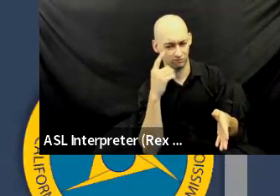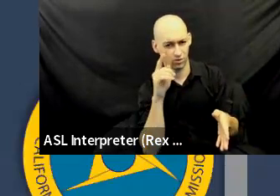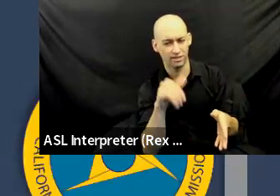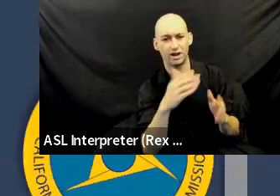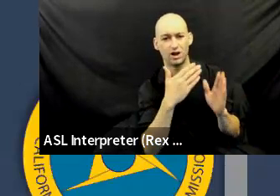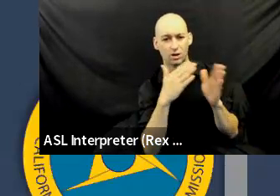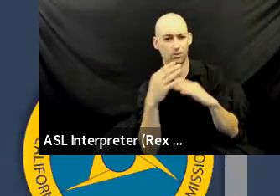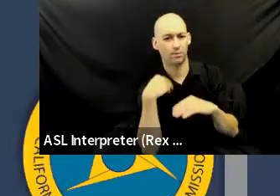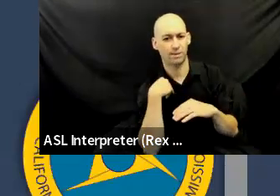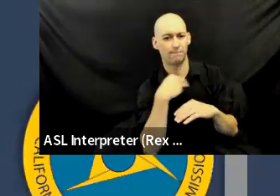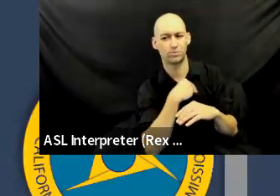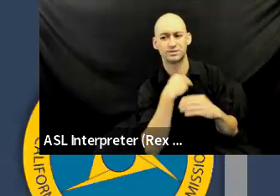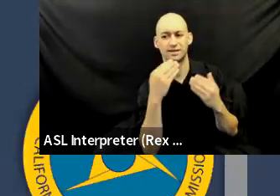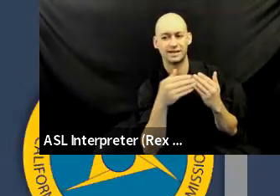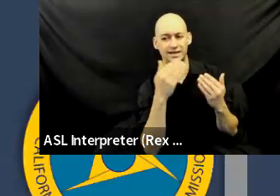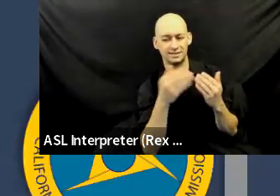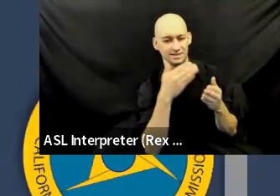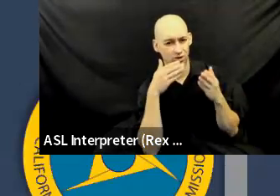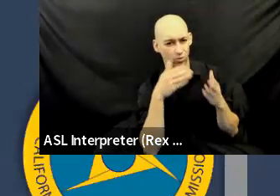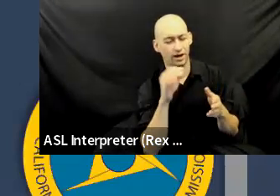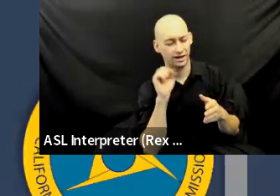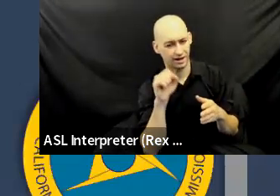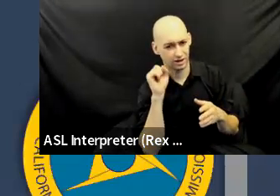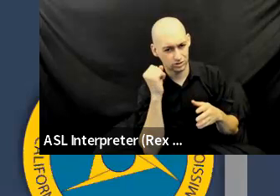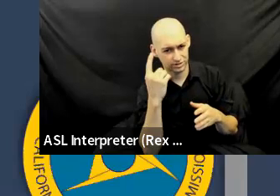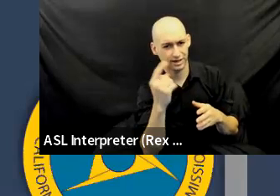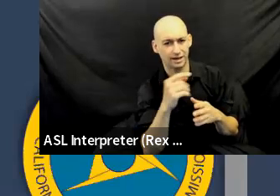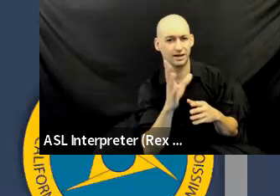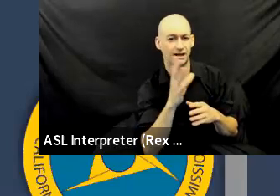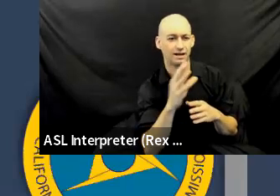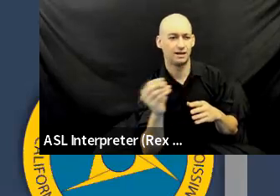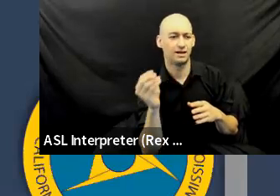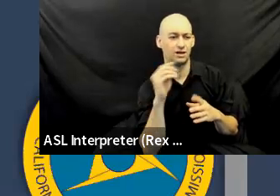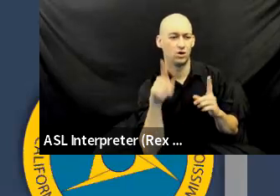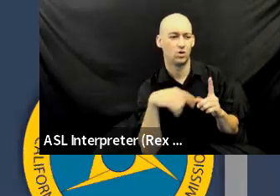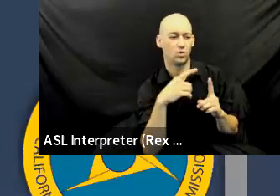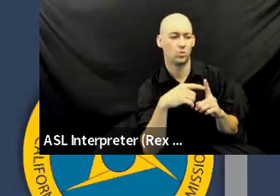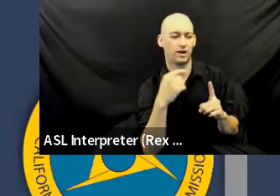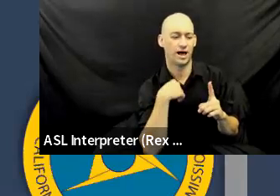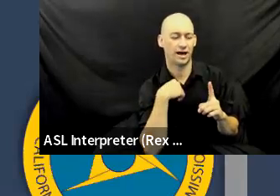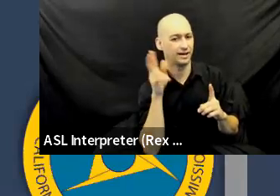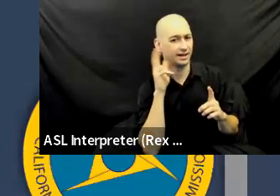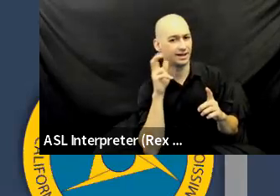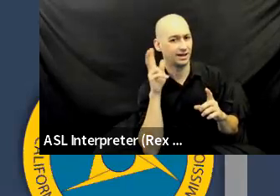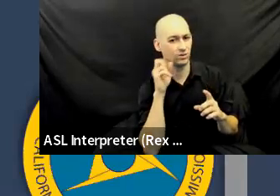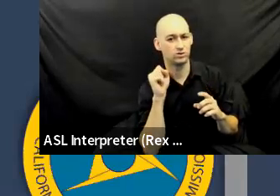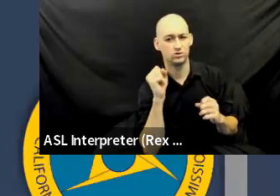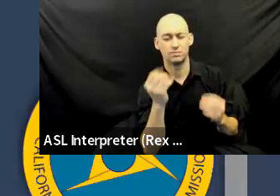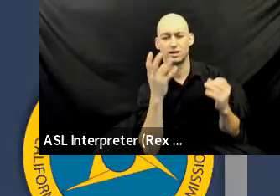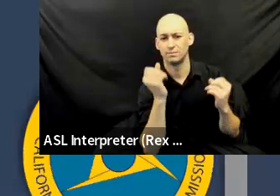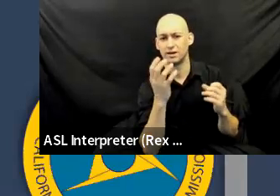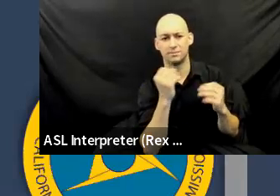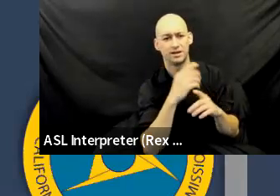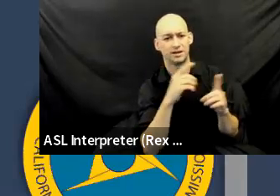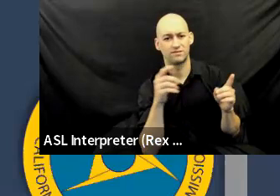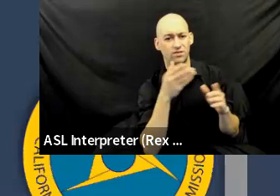it can be digested. And when I hear so many different things that are